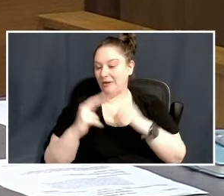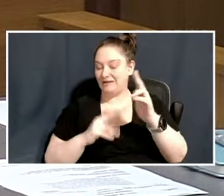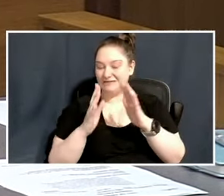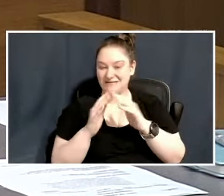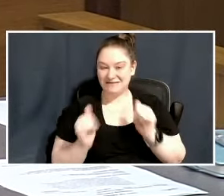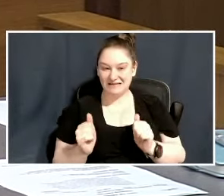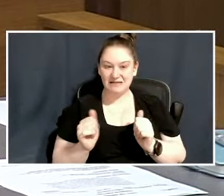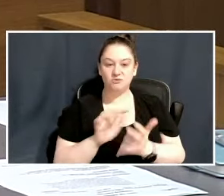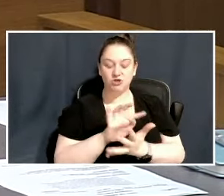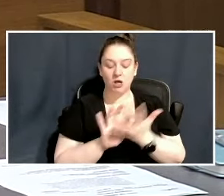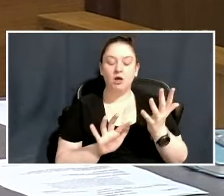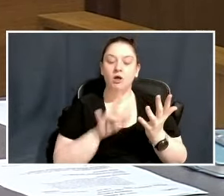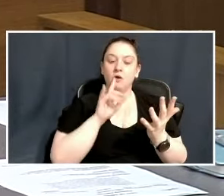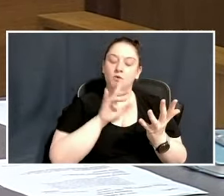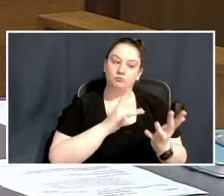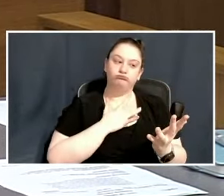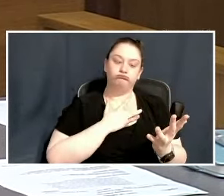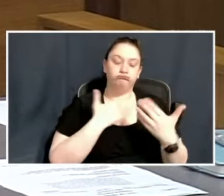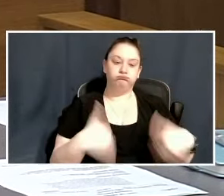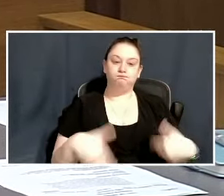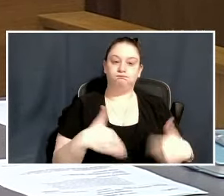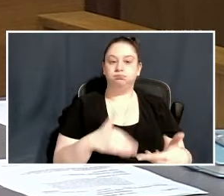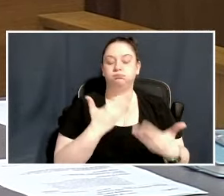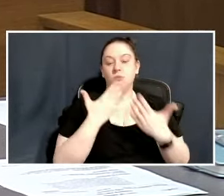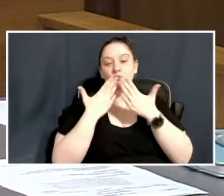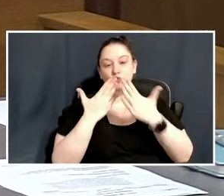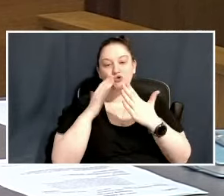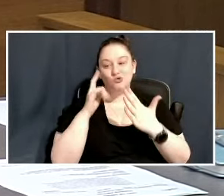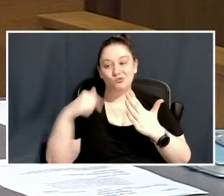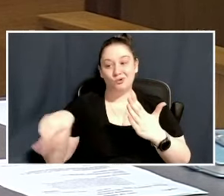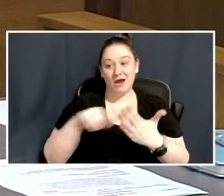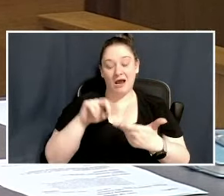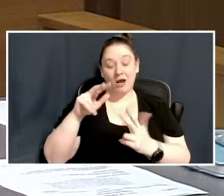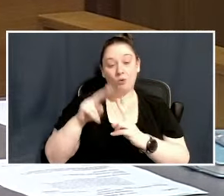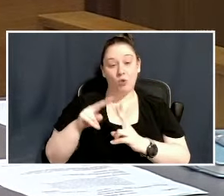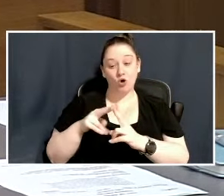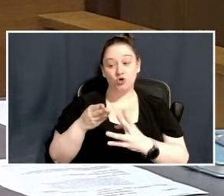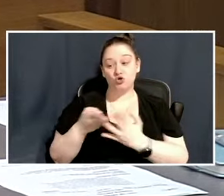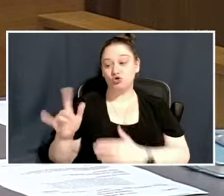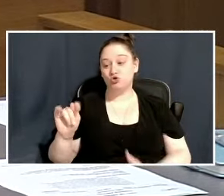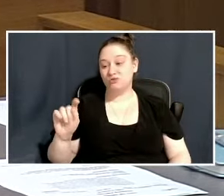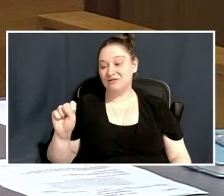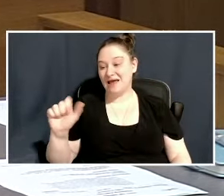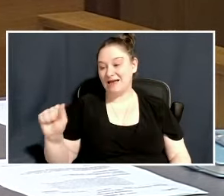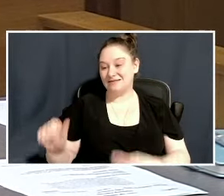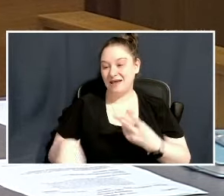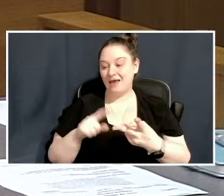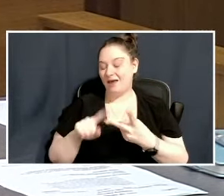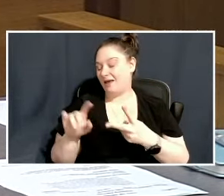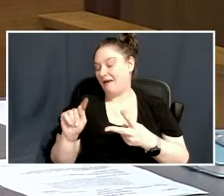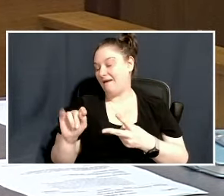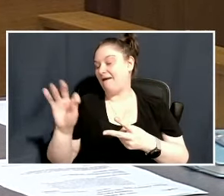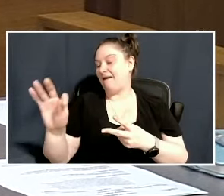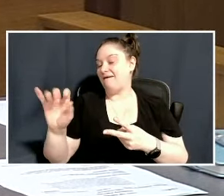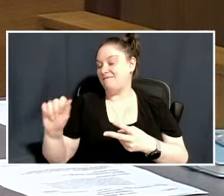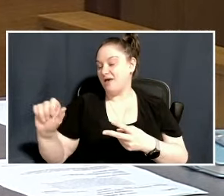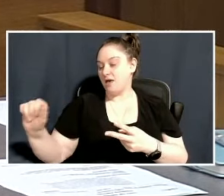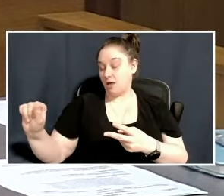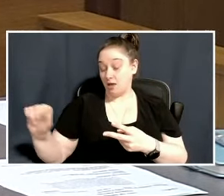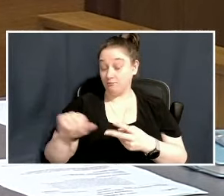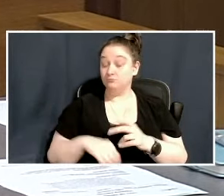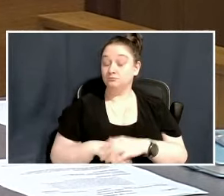our heartfelt appreciation to our partners at the TSA and FAA, as well as our